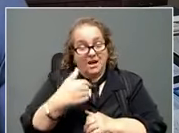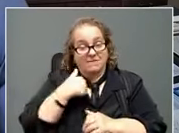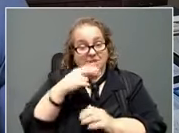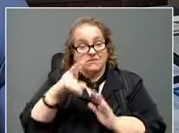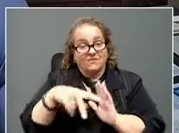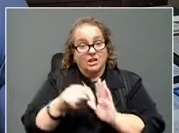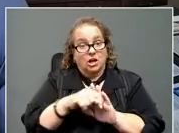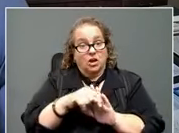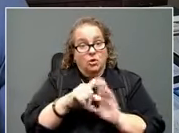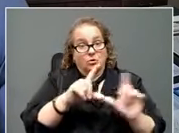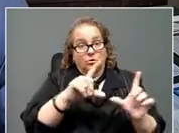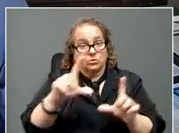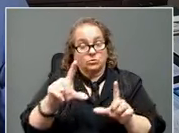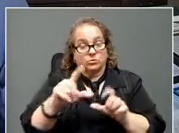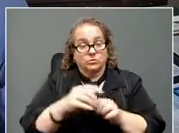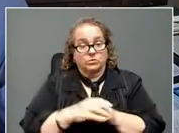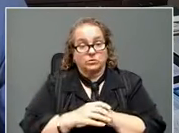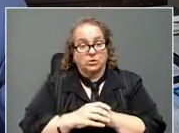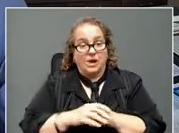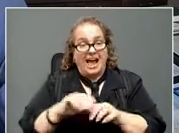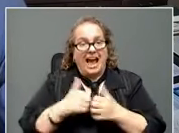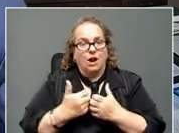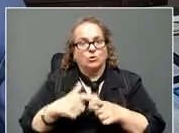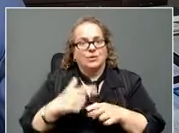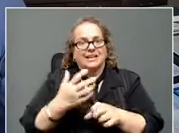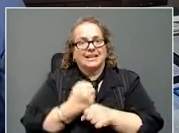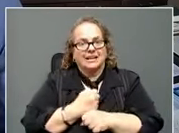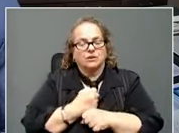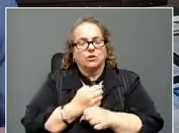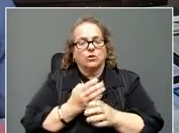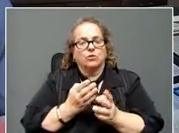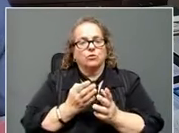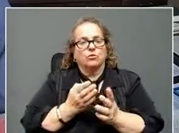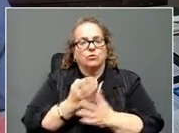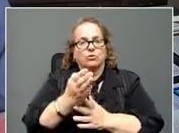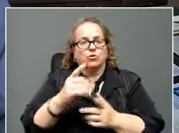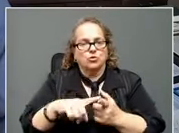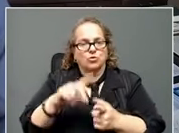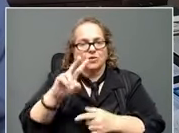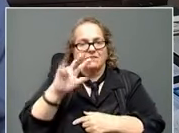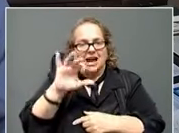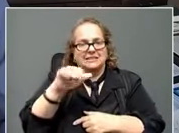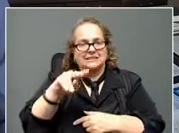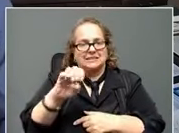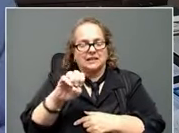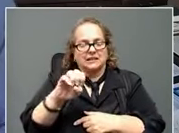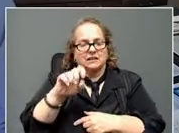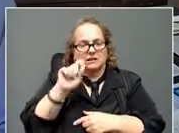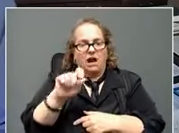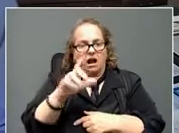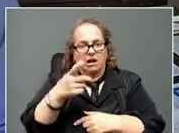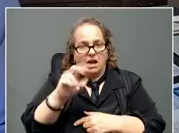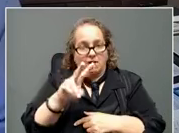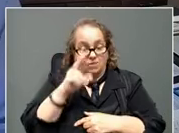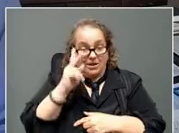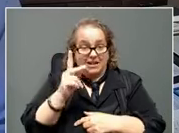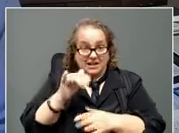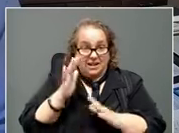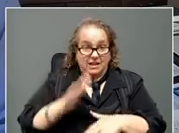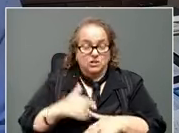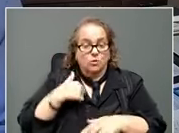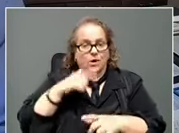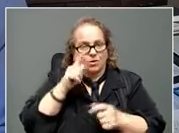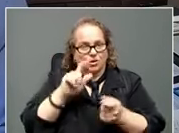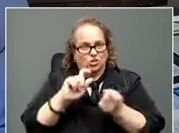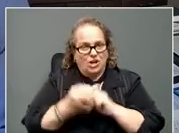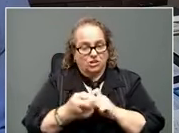we sent over to show how to get through vaccines.gov? For Kentuckians, we are going to transition the website as of